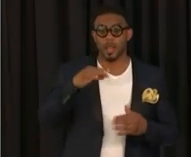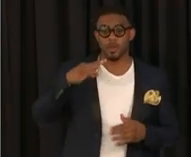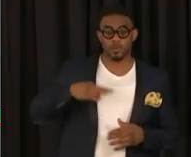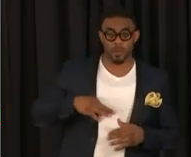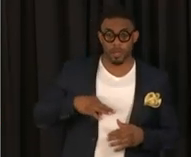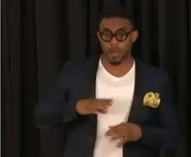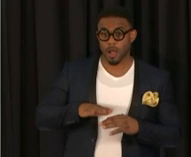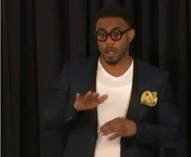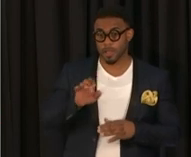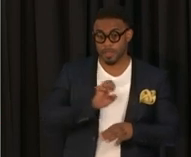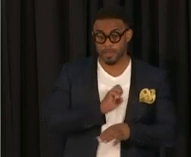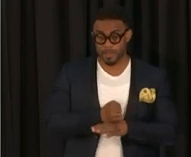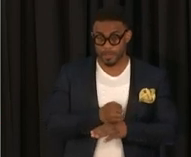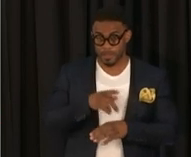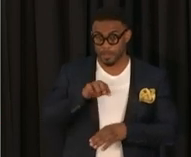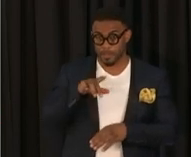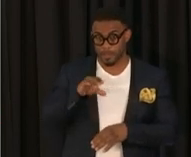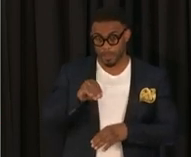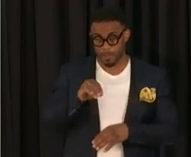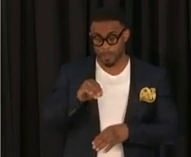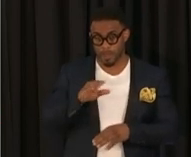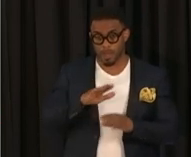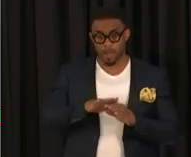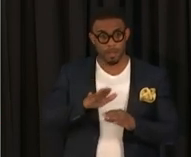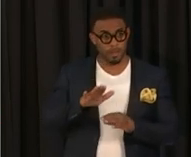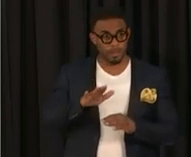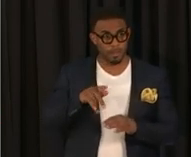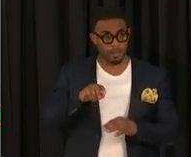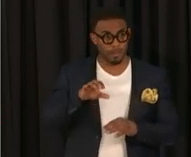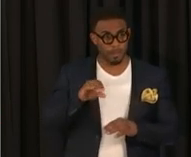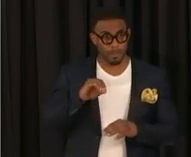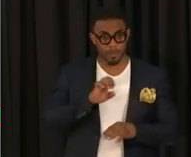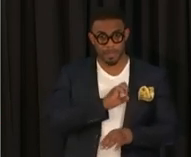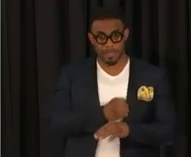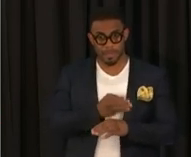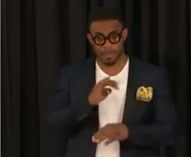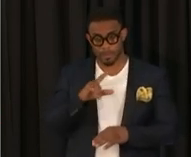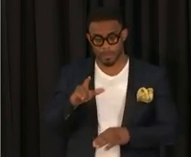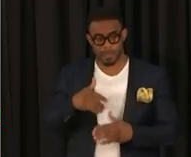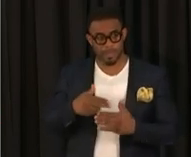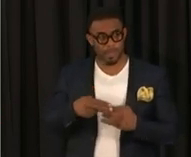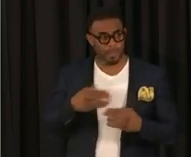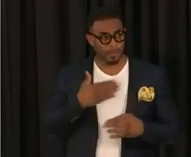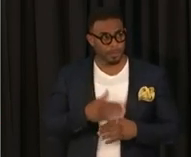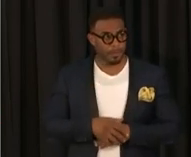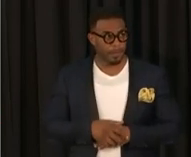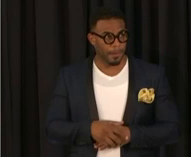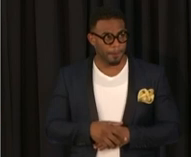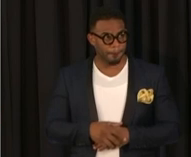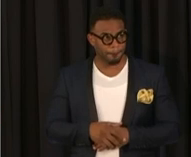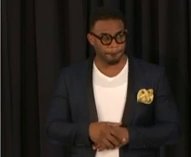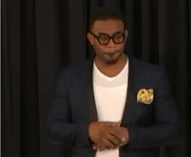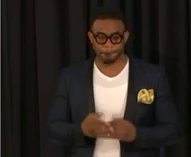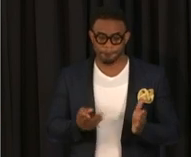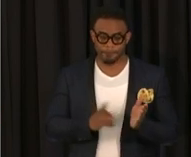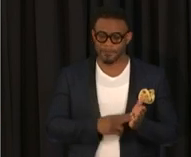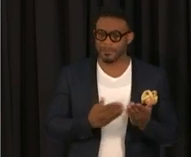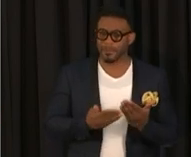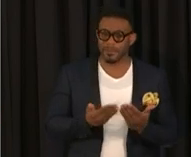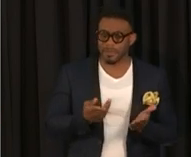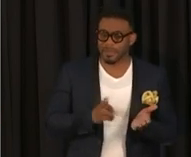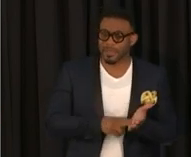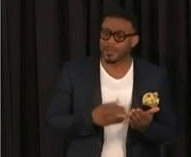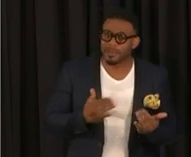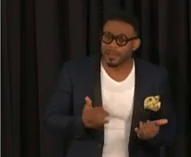$300 credit on their energy Pepco, on their Pepco energy bill. Next slide. Sign up is